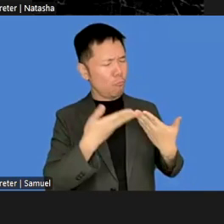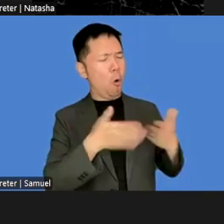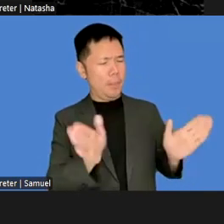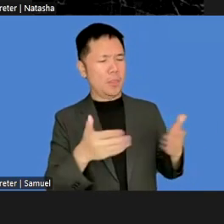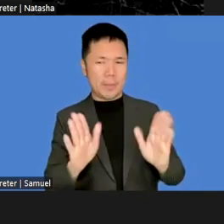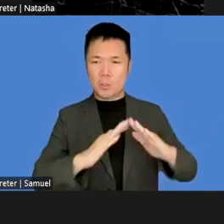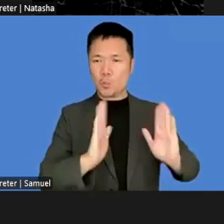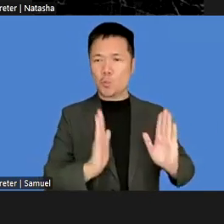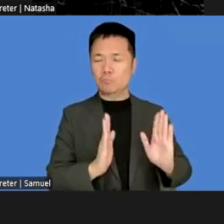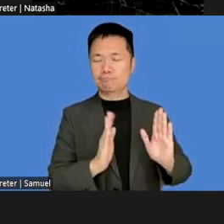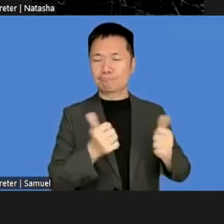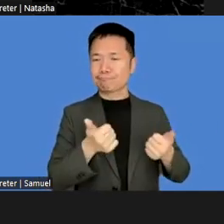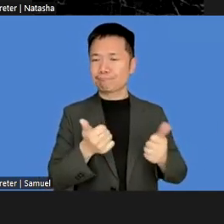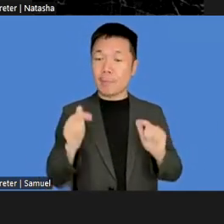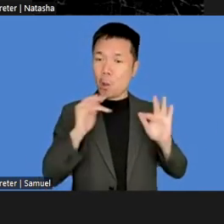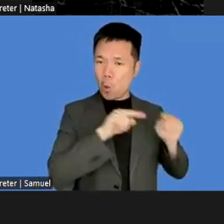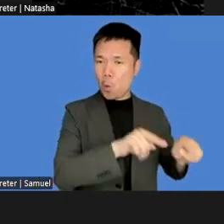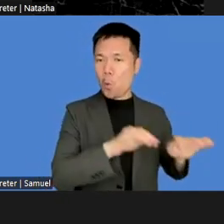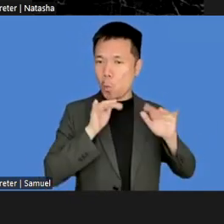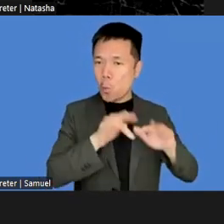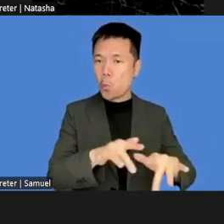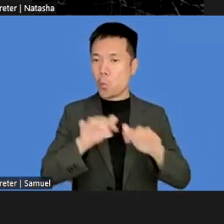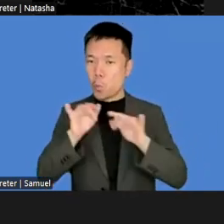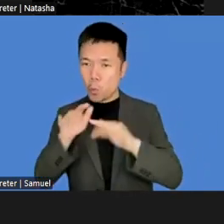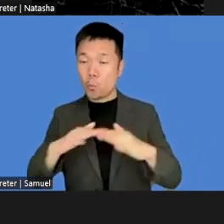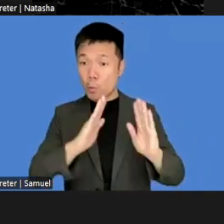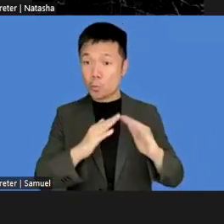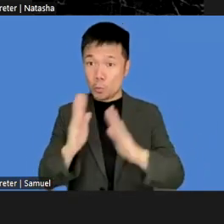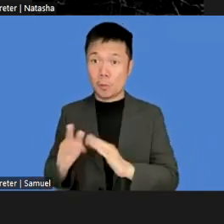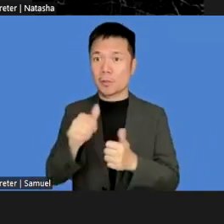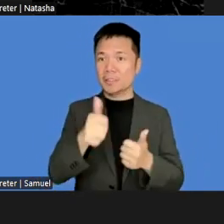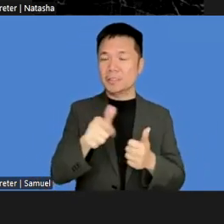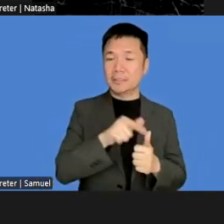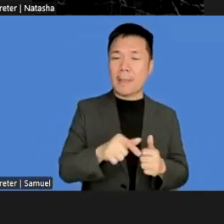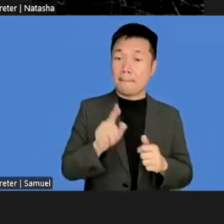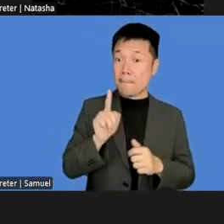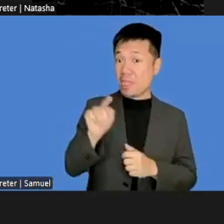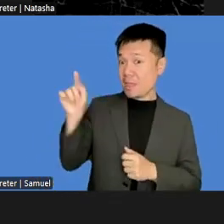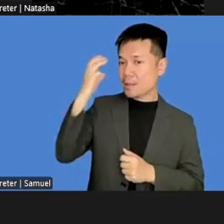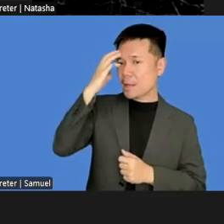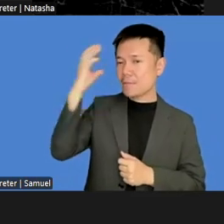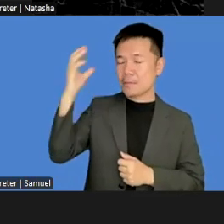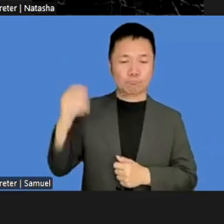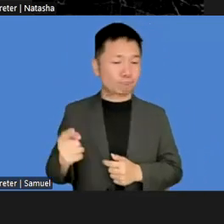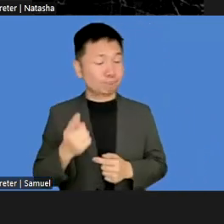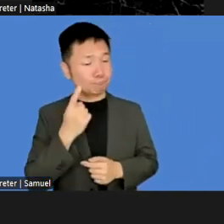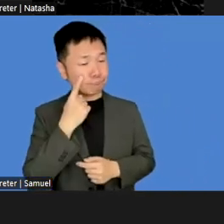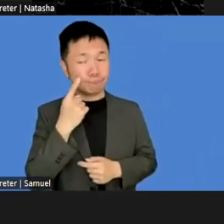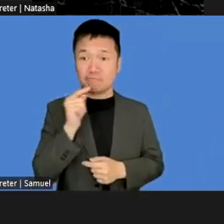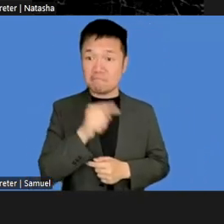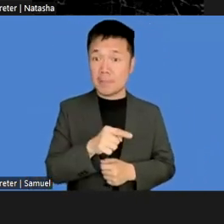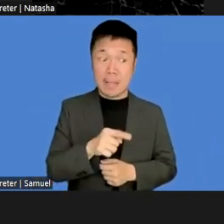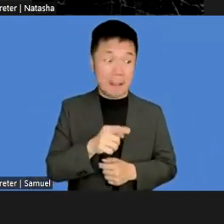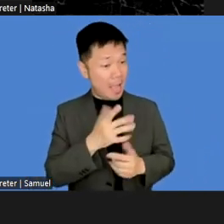pandemic, the mentioning of learners with disabilities was very symbolic because the department indicated that it was mindful of the needs of learners